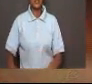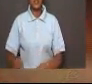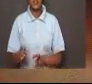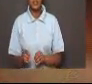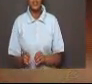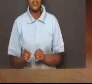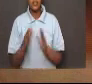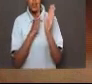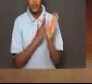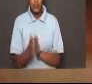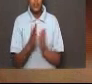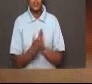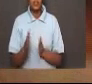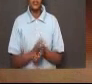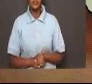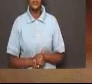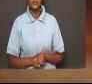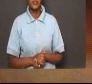Students, let's get ready.